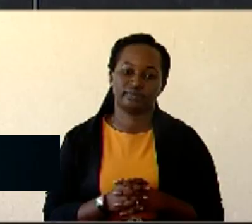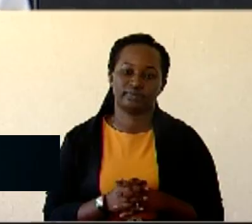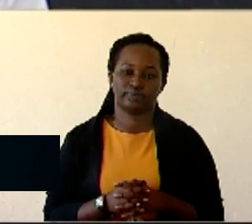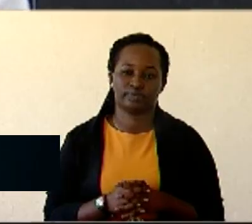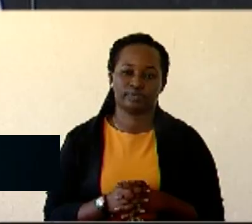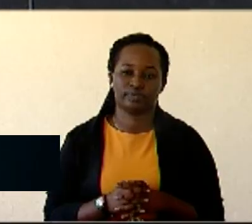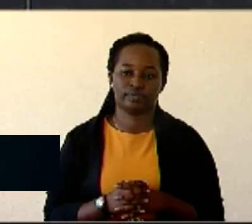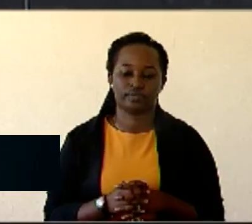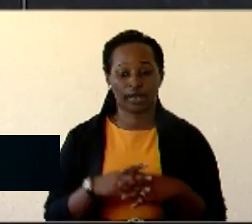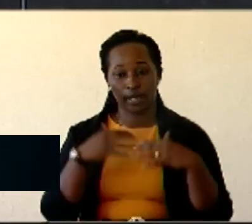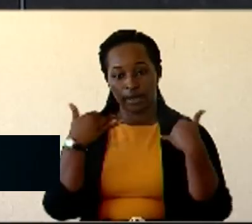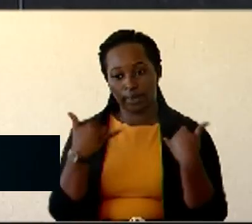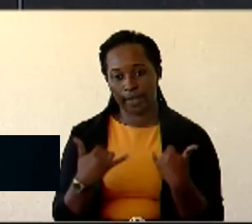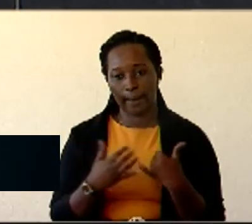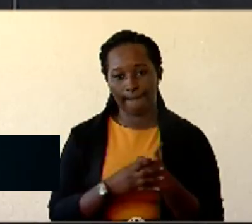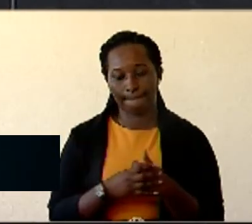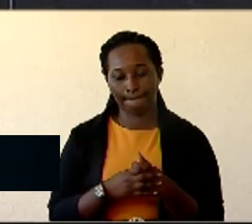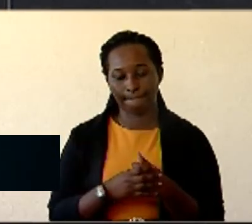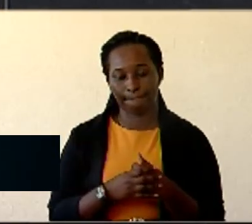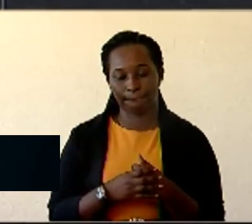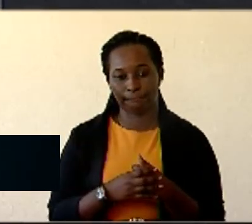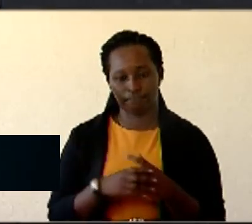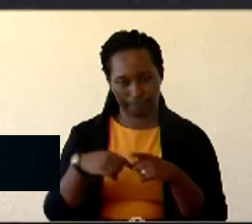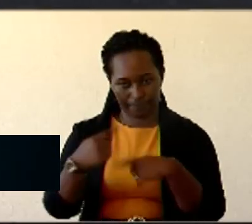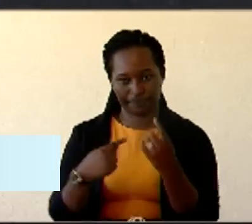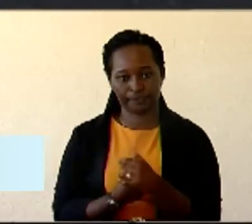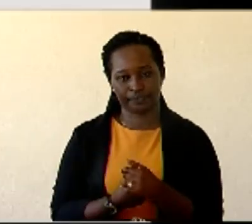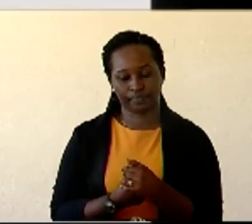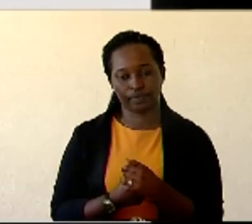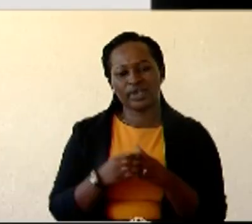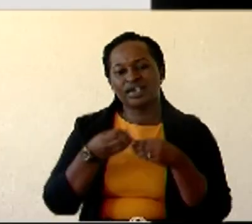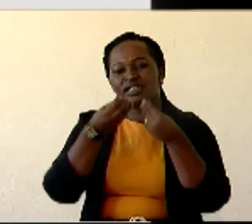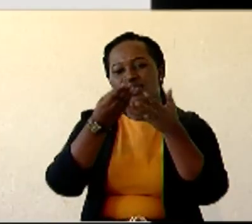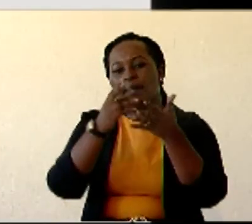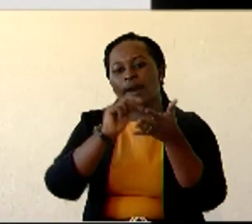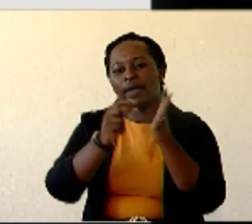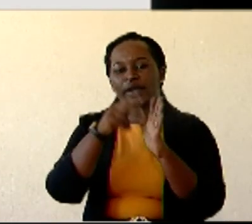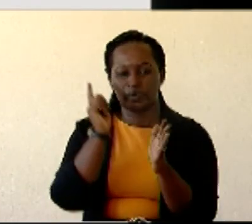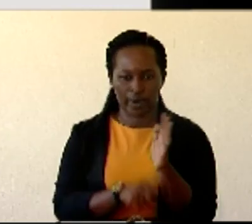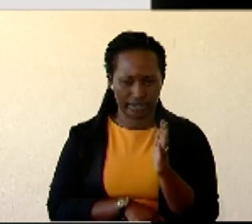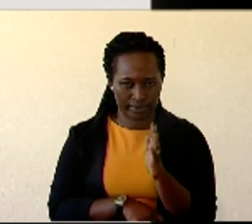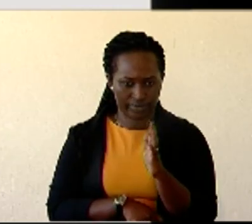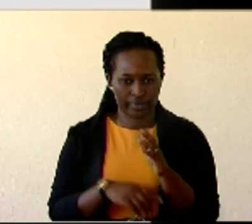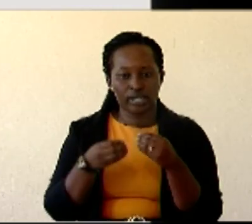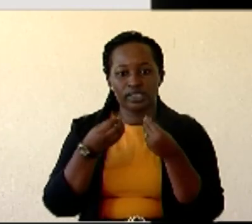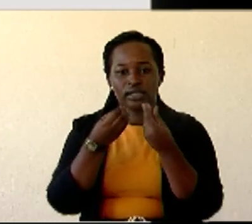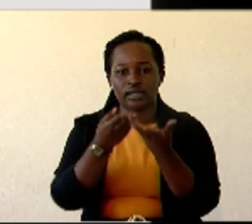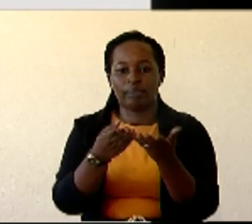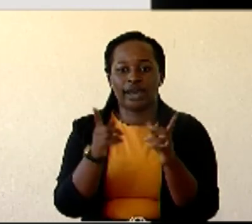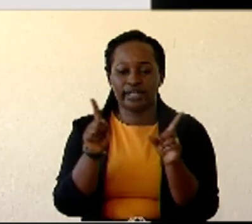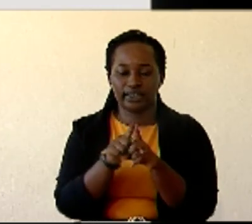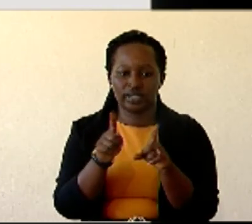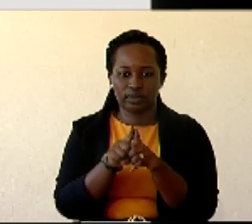So let's now go on. So what is supply? We are defining supply as